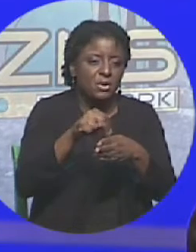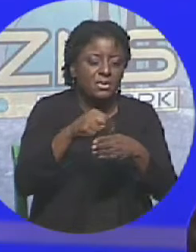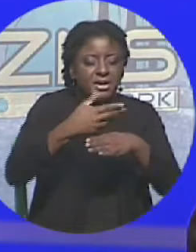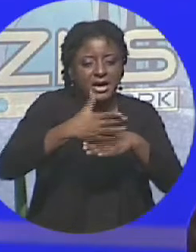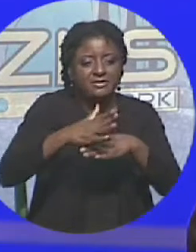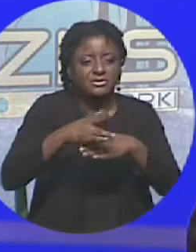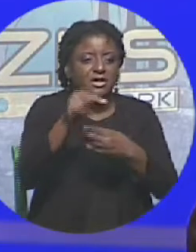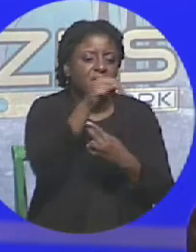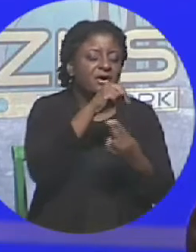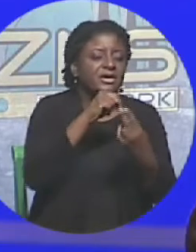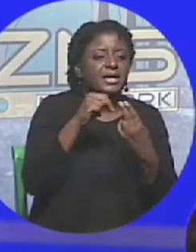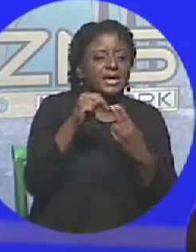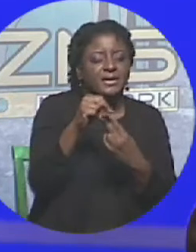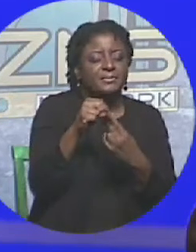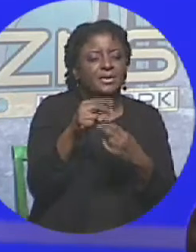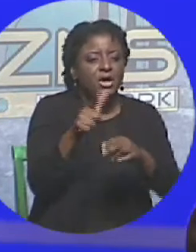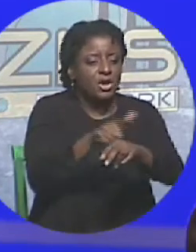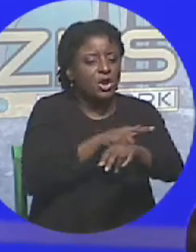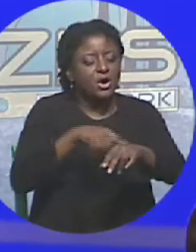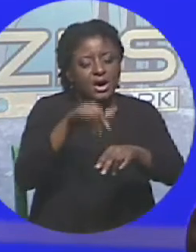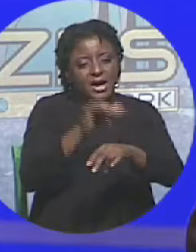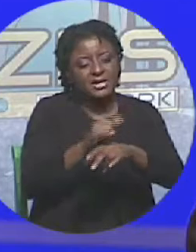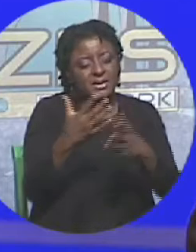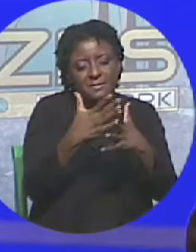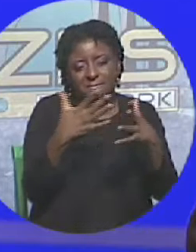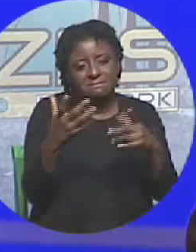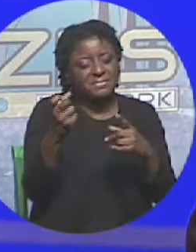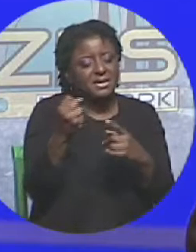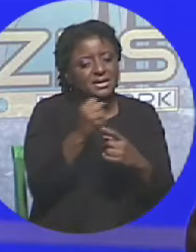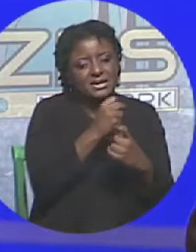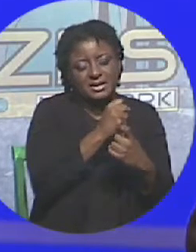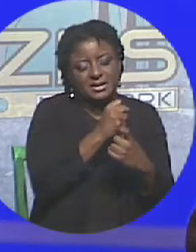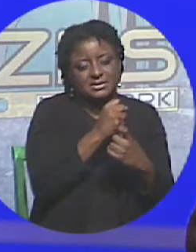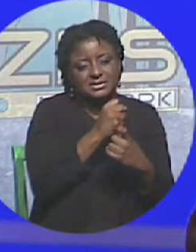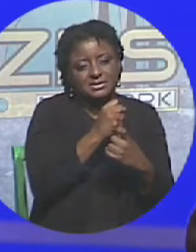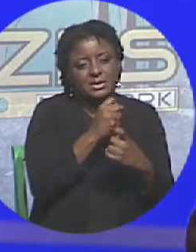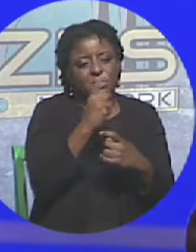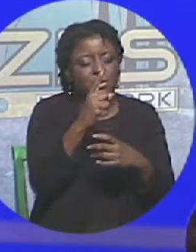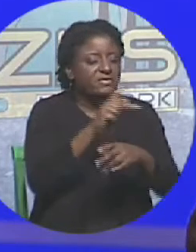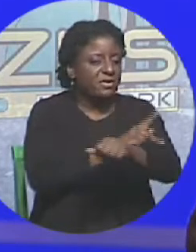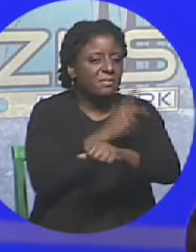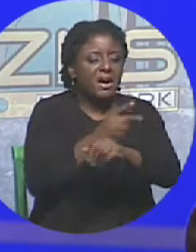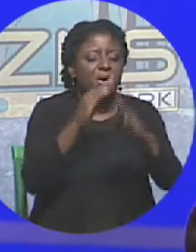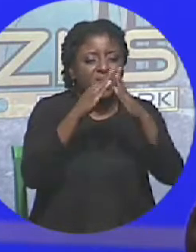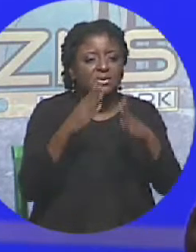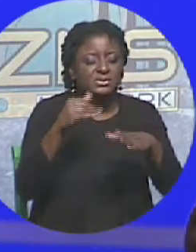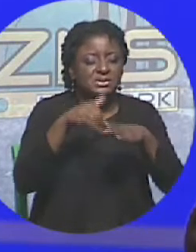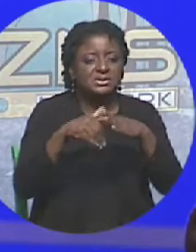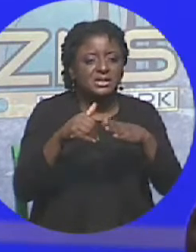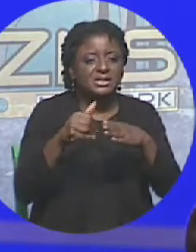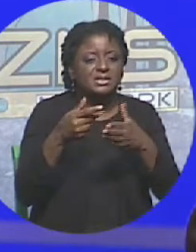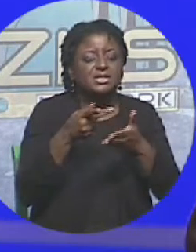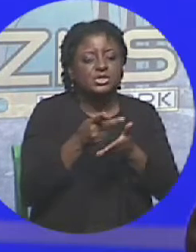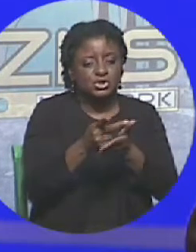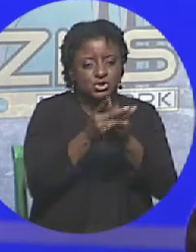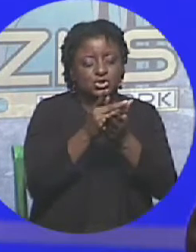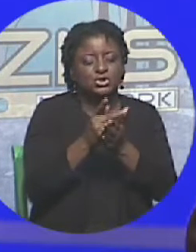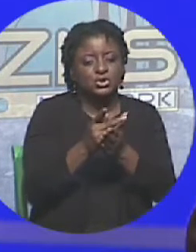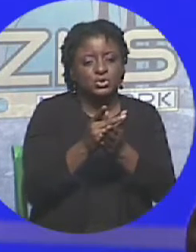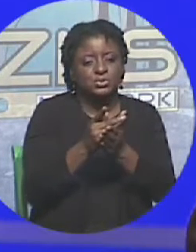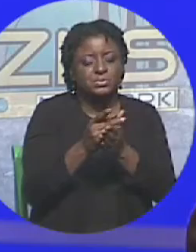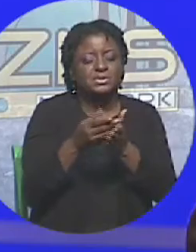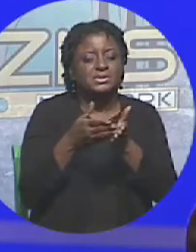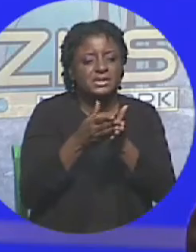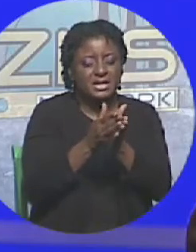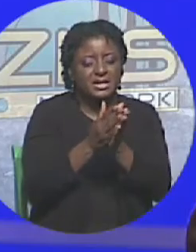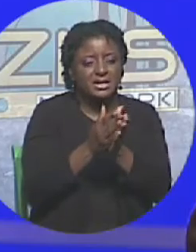of Hurricane Joaquin. Long Island took a big hit, and being one of the powerhouses in local sloop sailing, some of their neighbors from Exuma